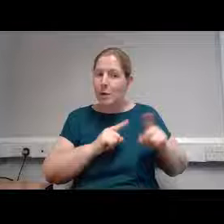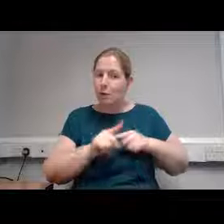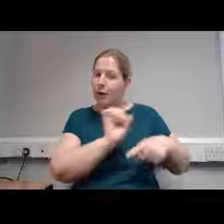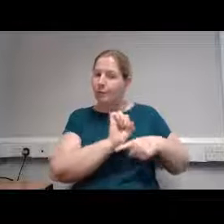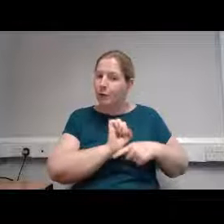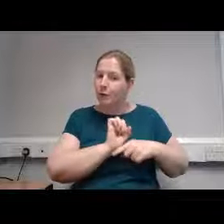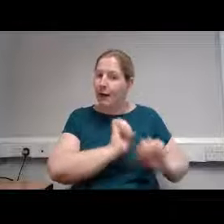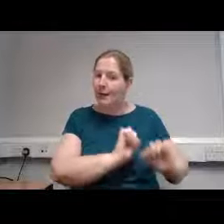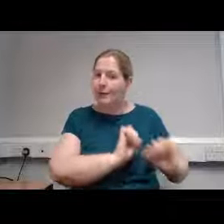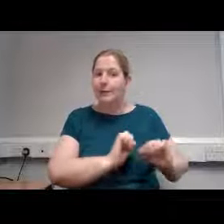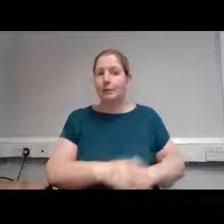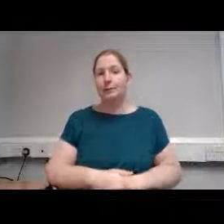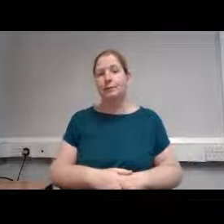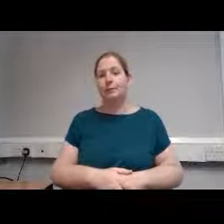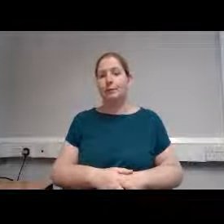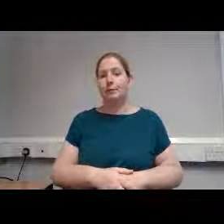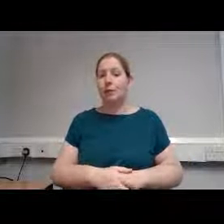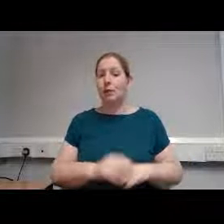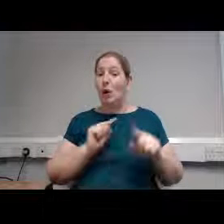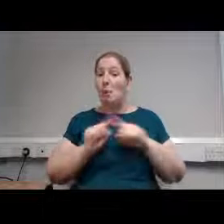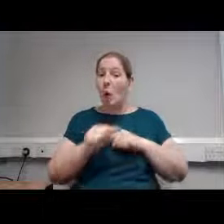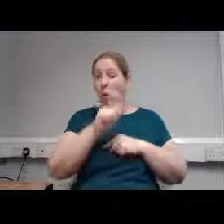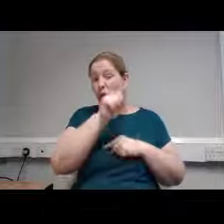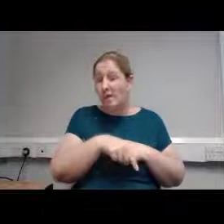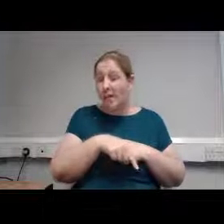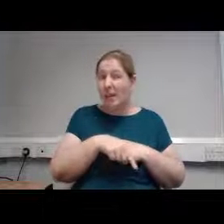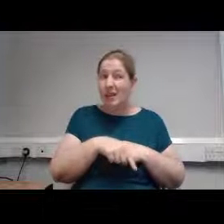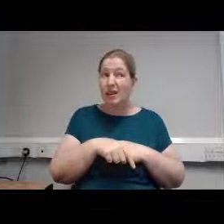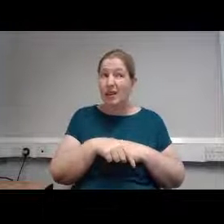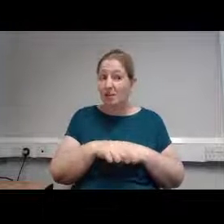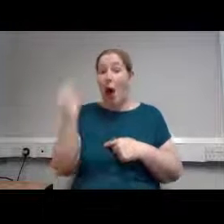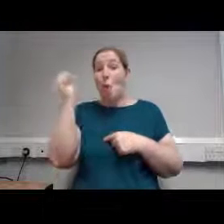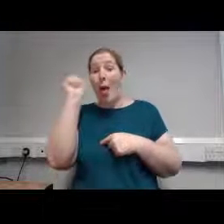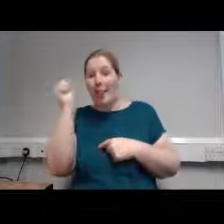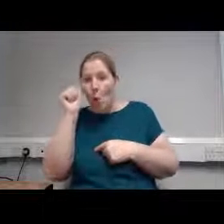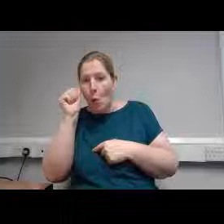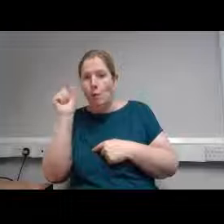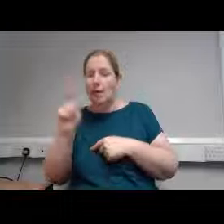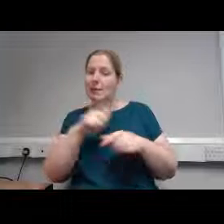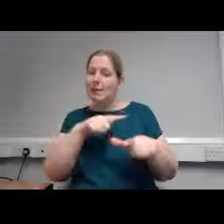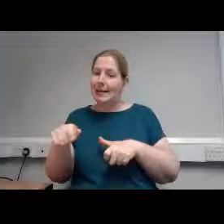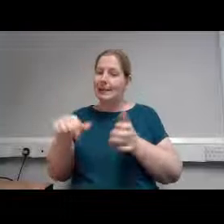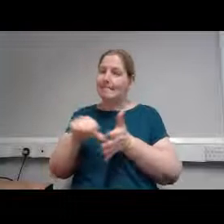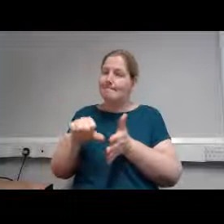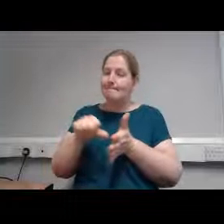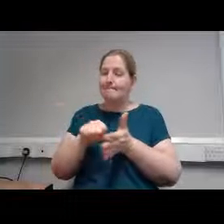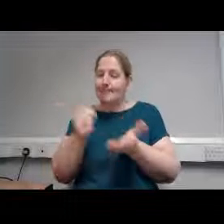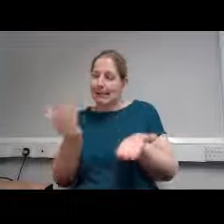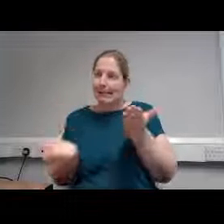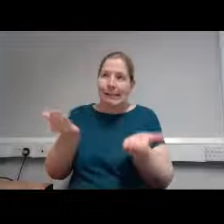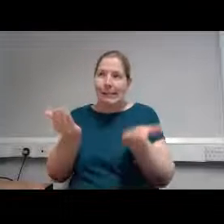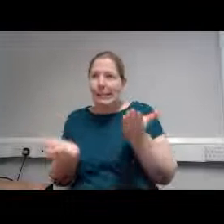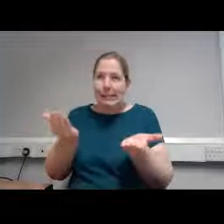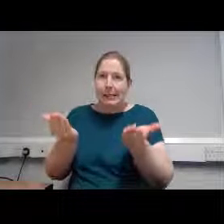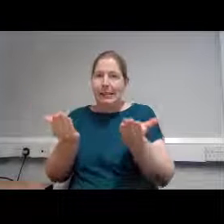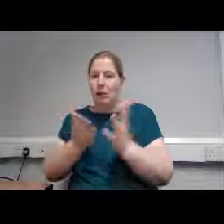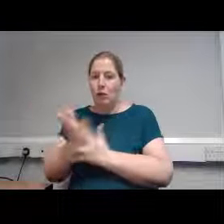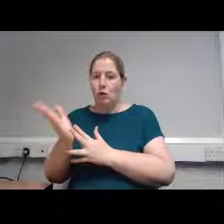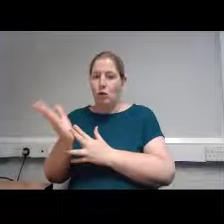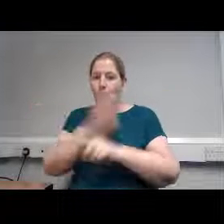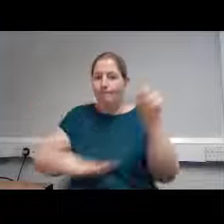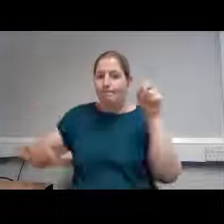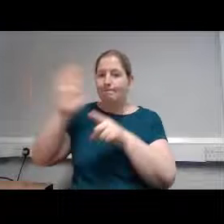medicines. Most of these have been known about for years, but continue to challenge health and care systems in England.